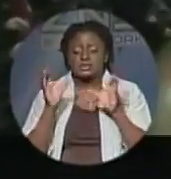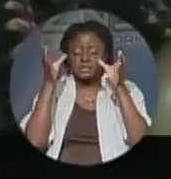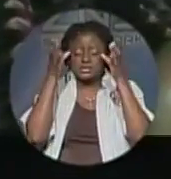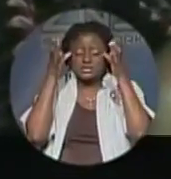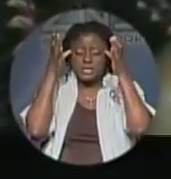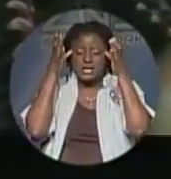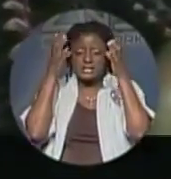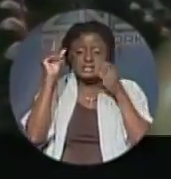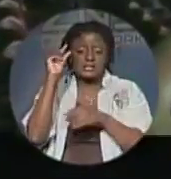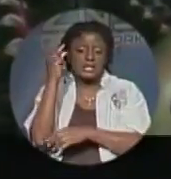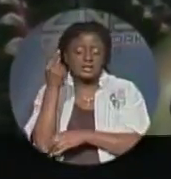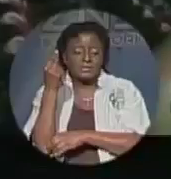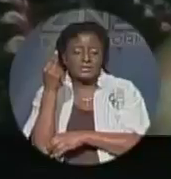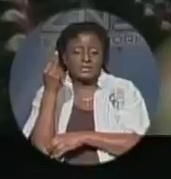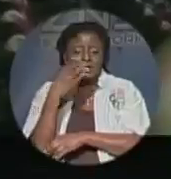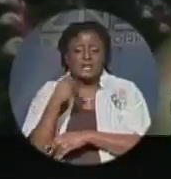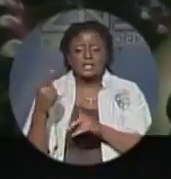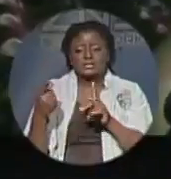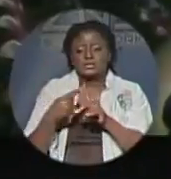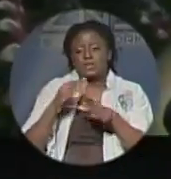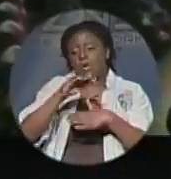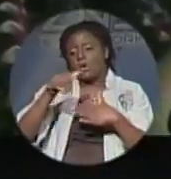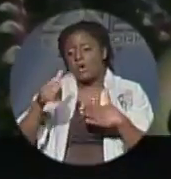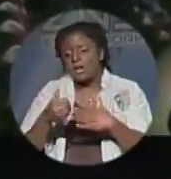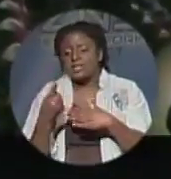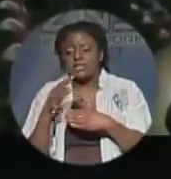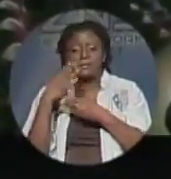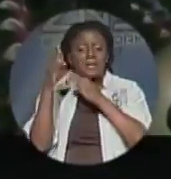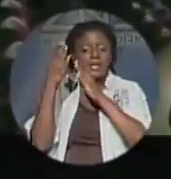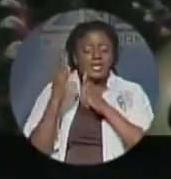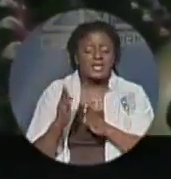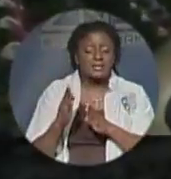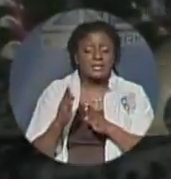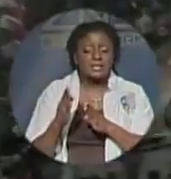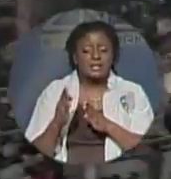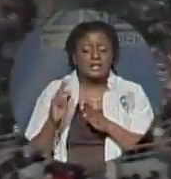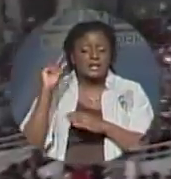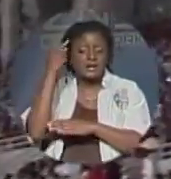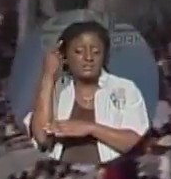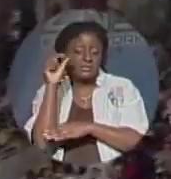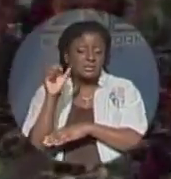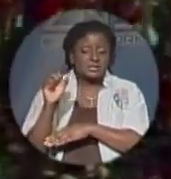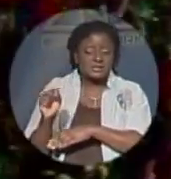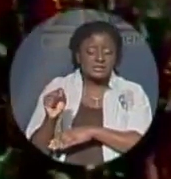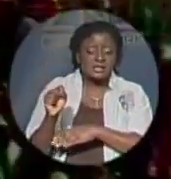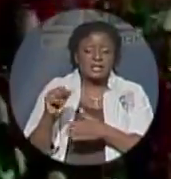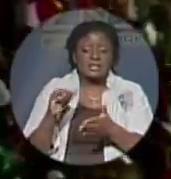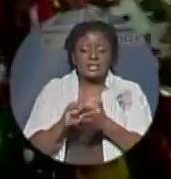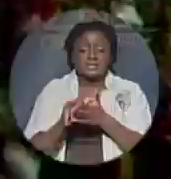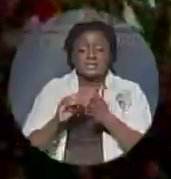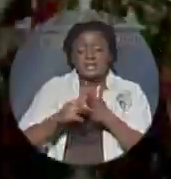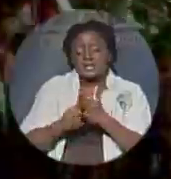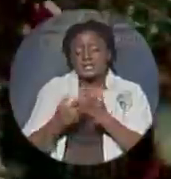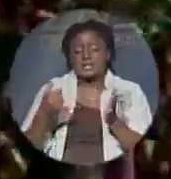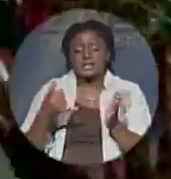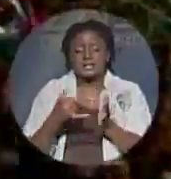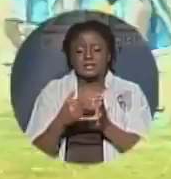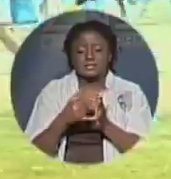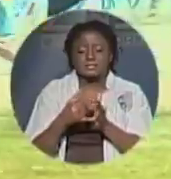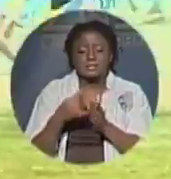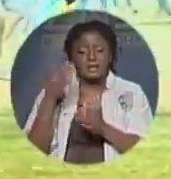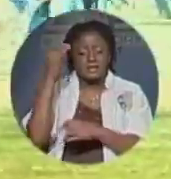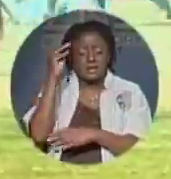wonderful gift, and to all the Bahamian governments that started it and saw it to fruition. Well done. Michael Kirby and Nora